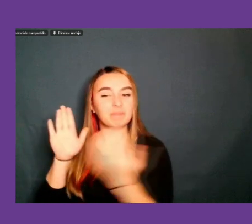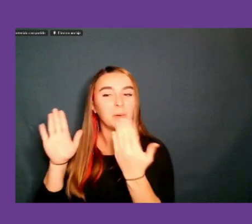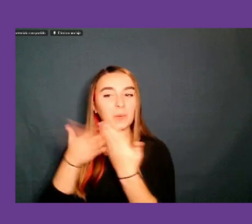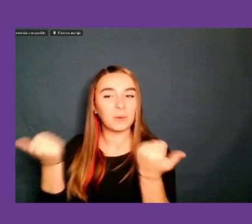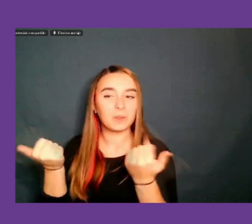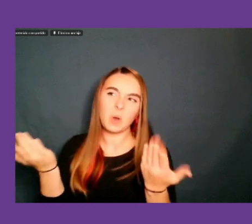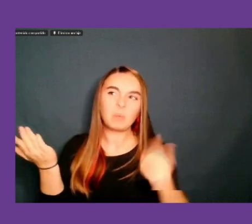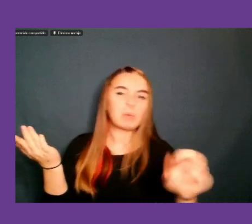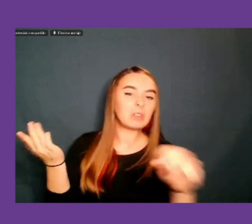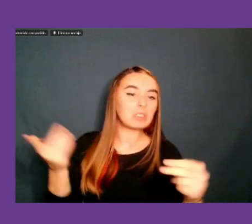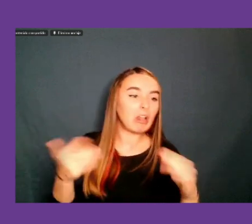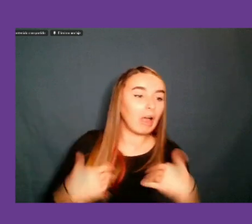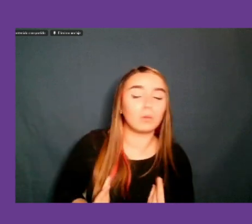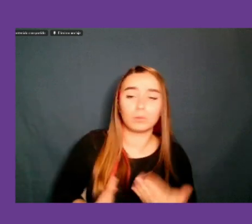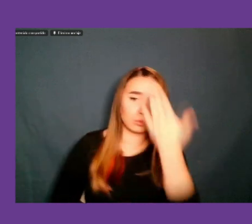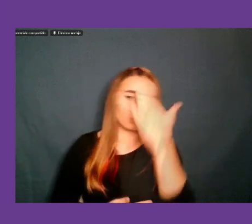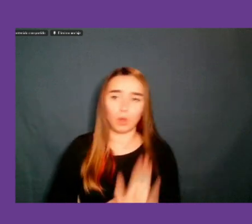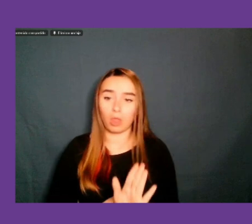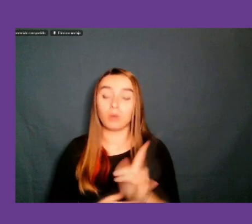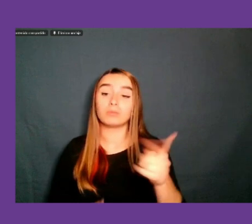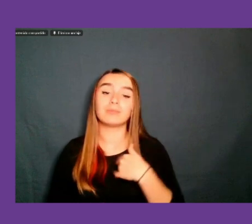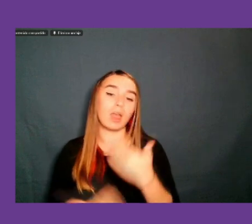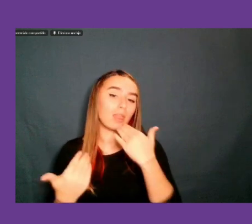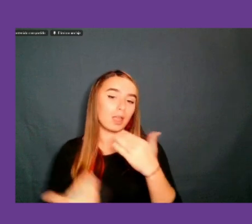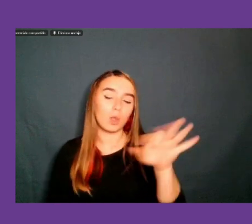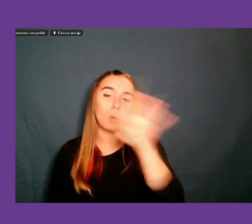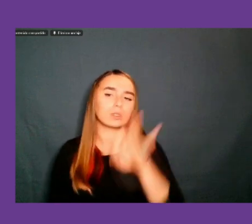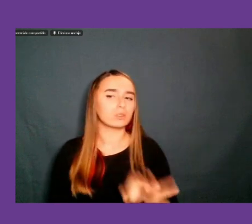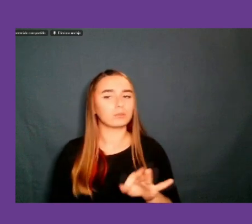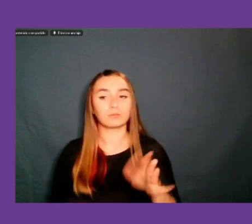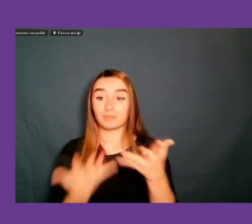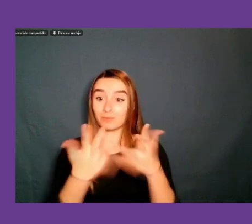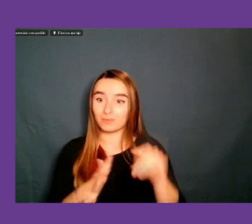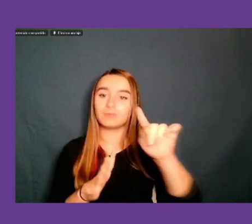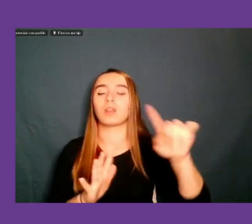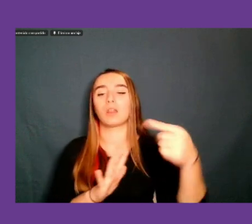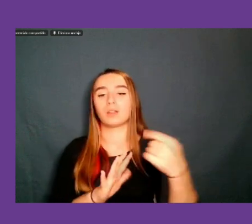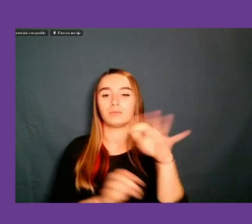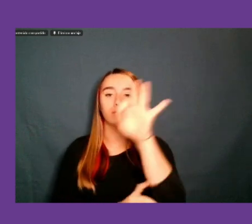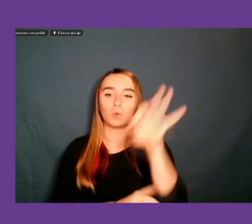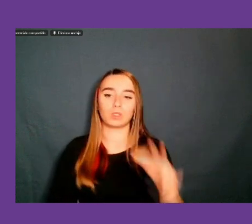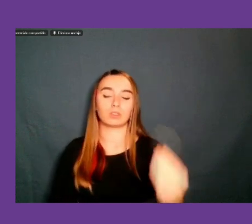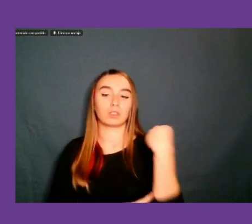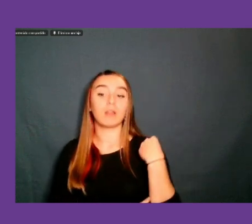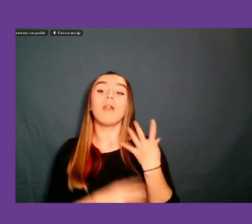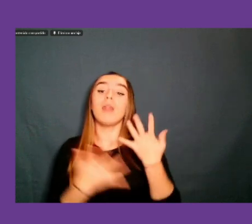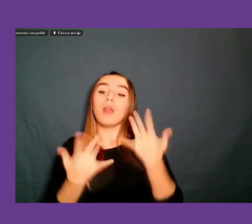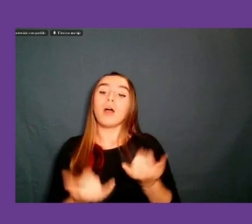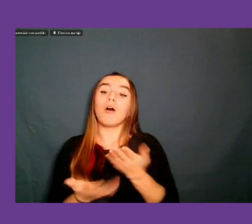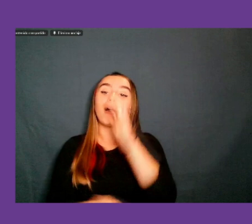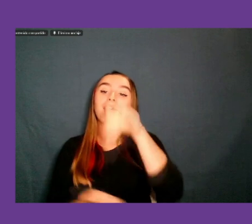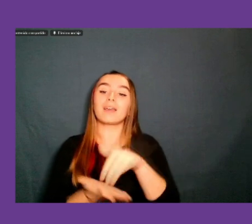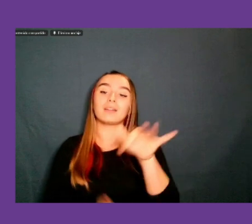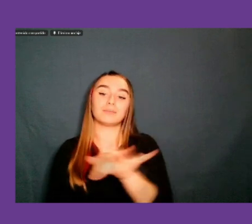Thank you very much. We will take questions at the end. And I will now give the floor again to